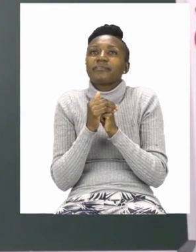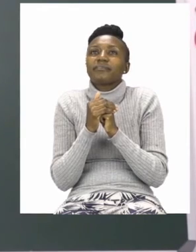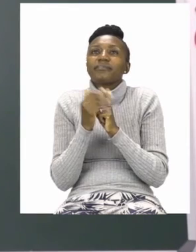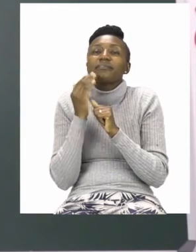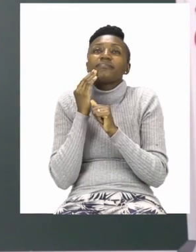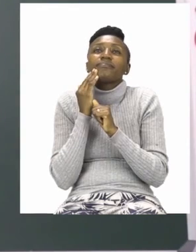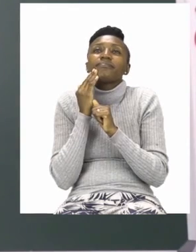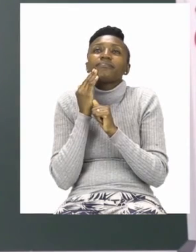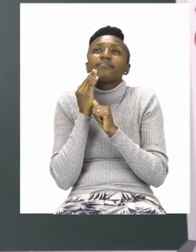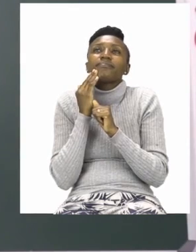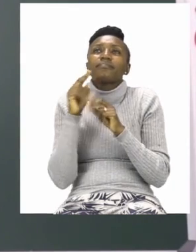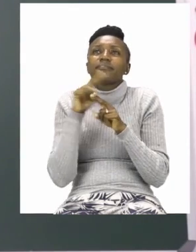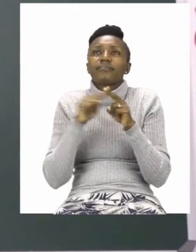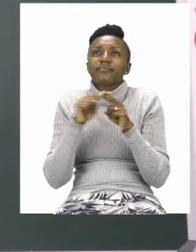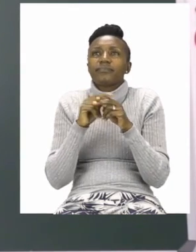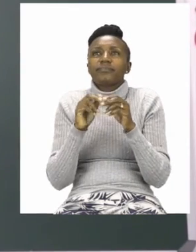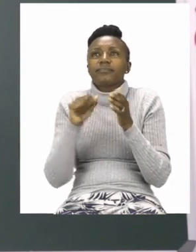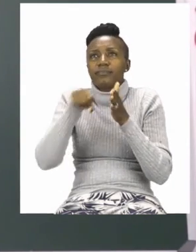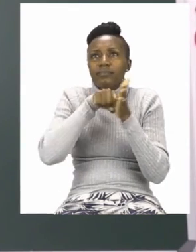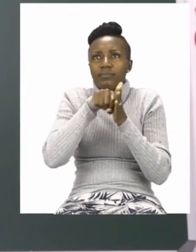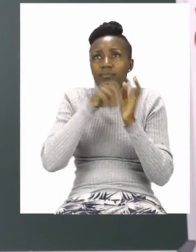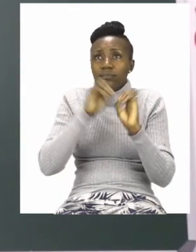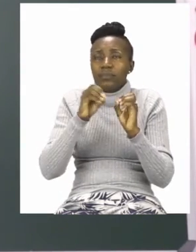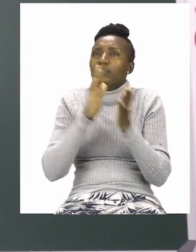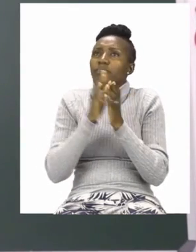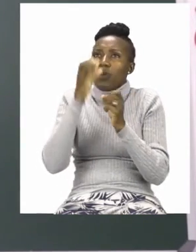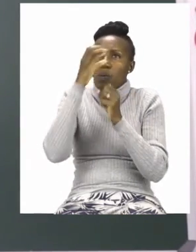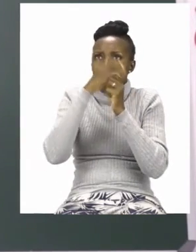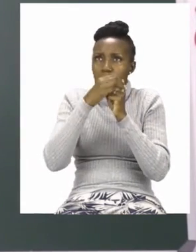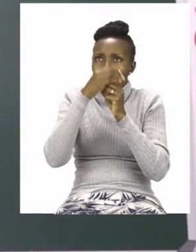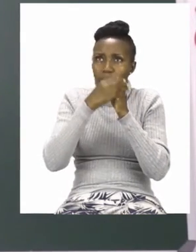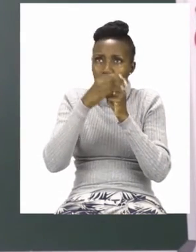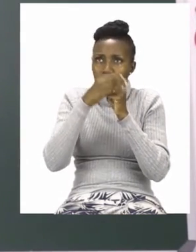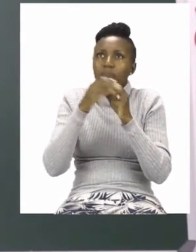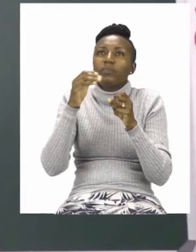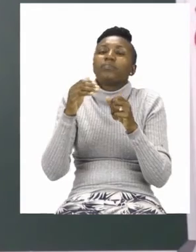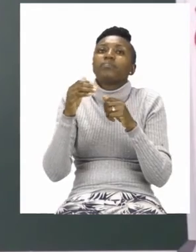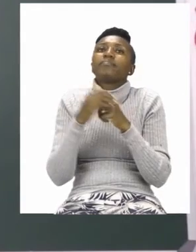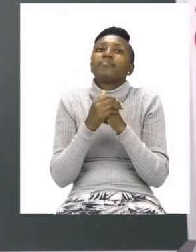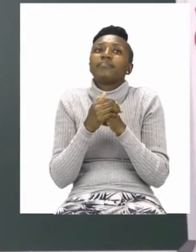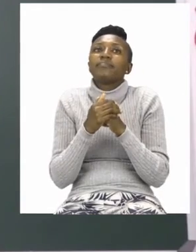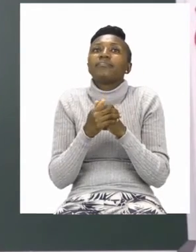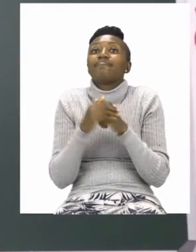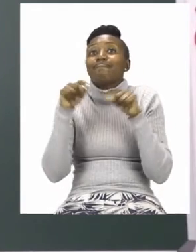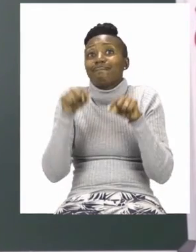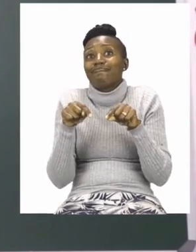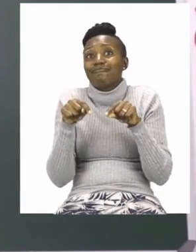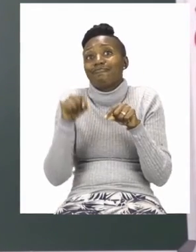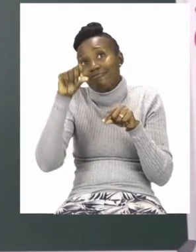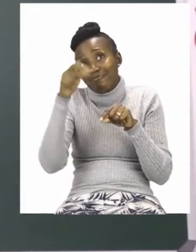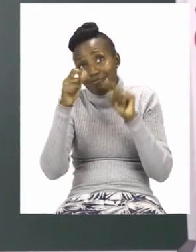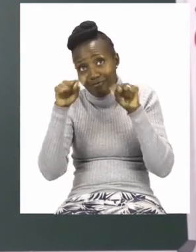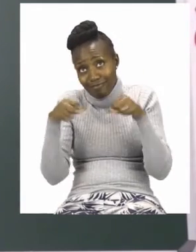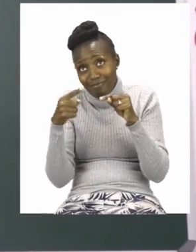you put your lid on so that it does not dry out. Now for the other smaller